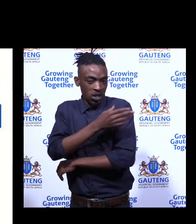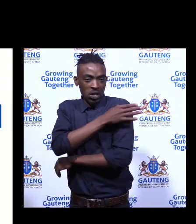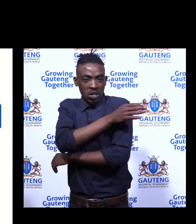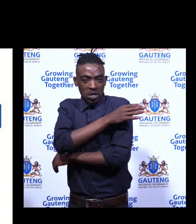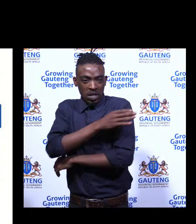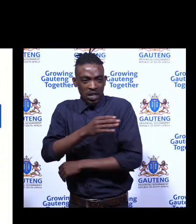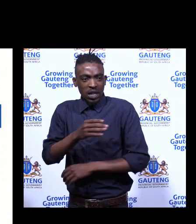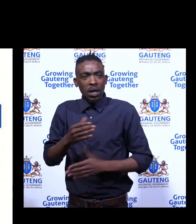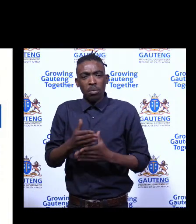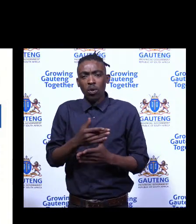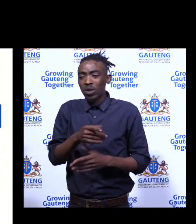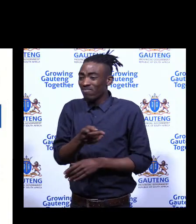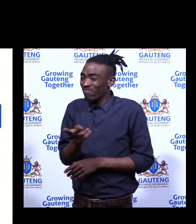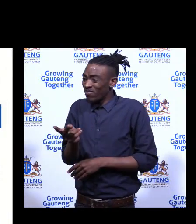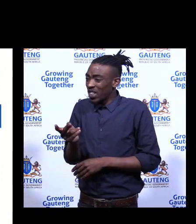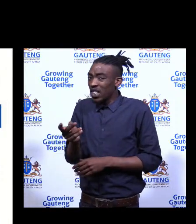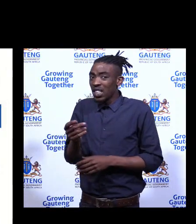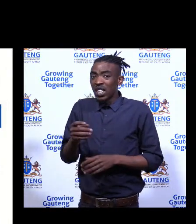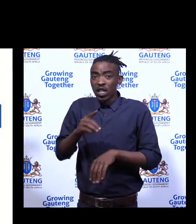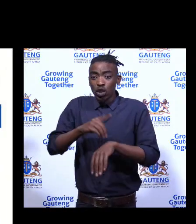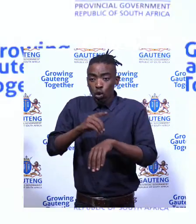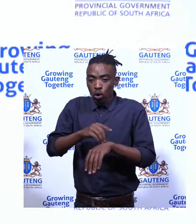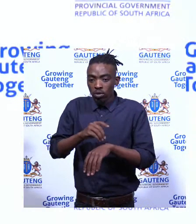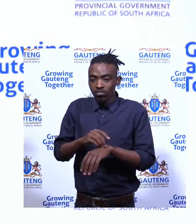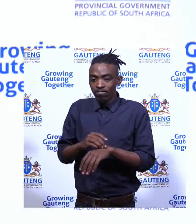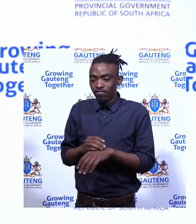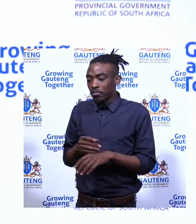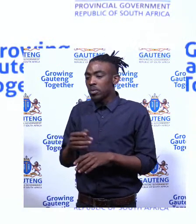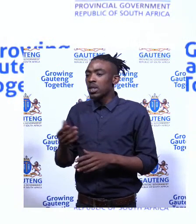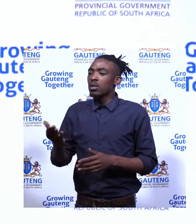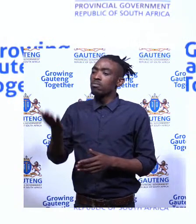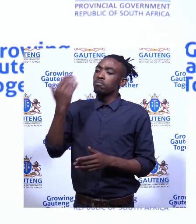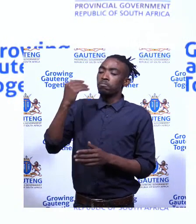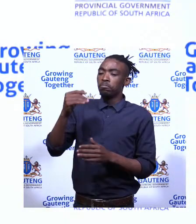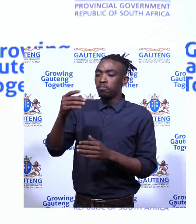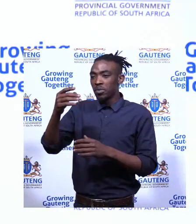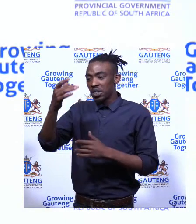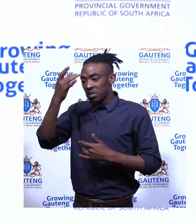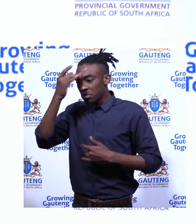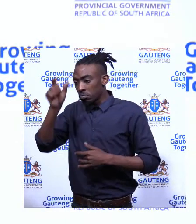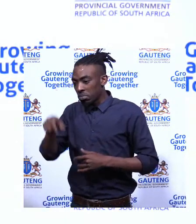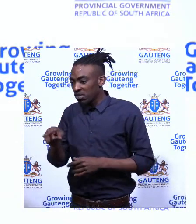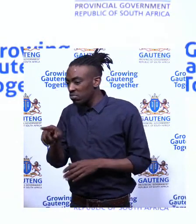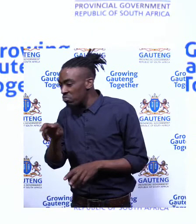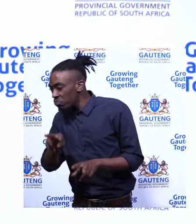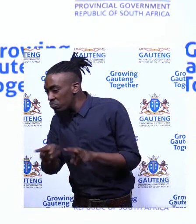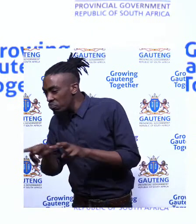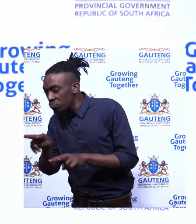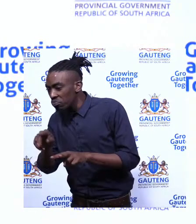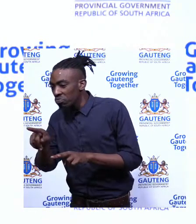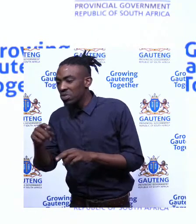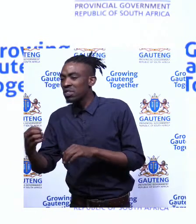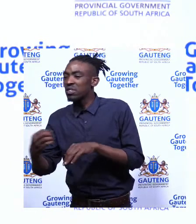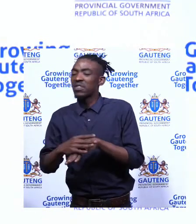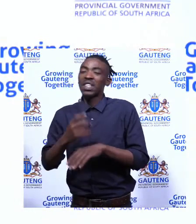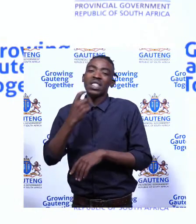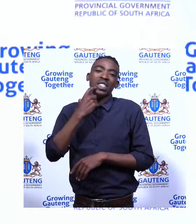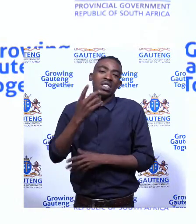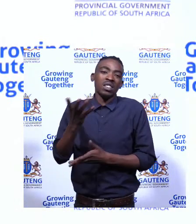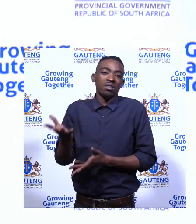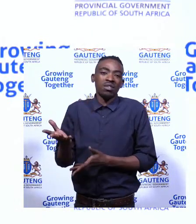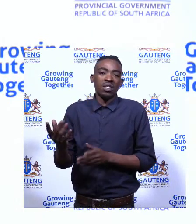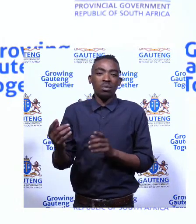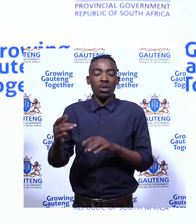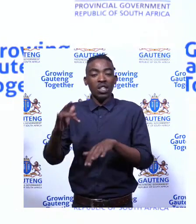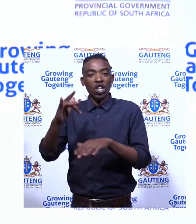patient, and can also happen between a patient and the patient who comes to the healthcare workers. And those are important aspects